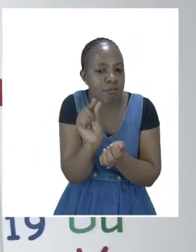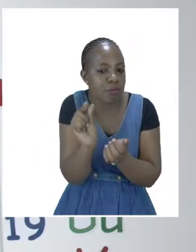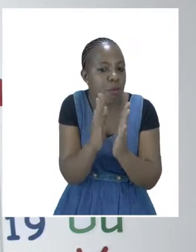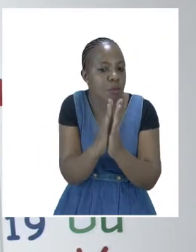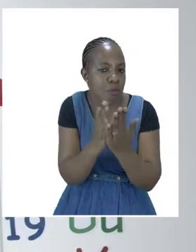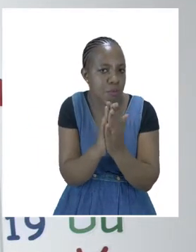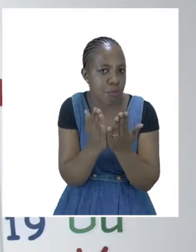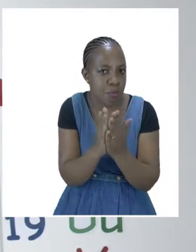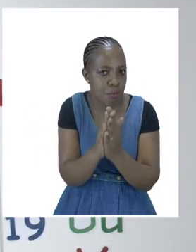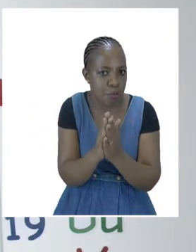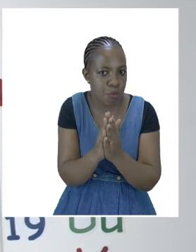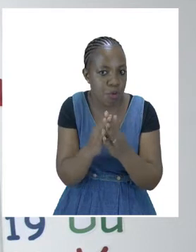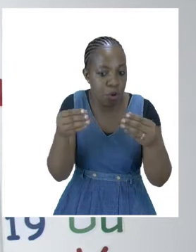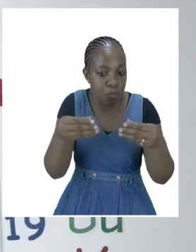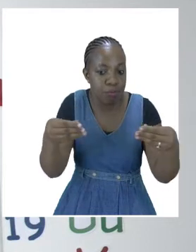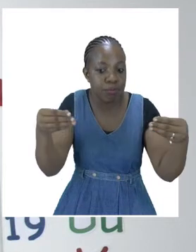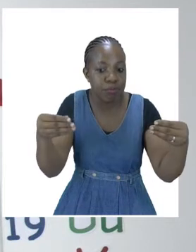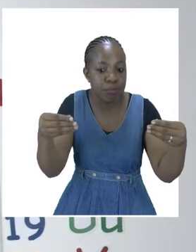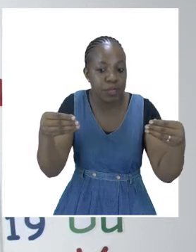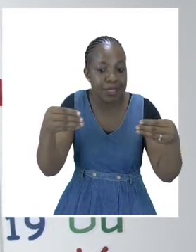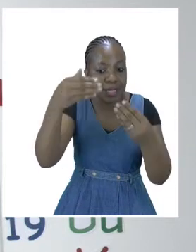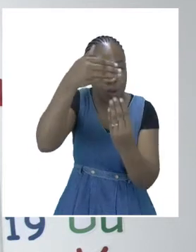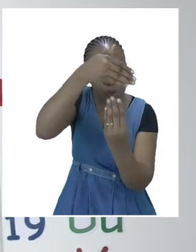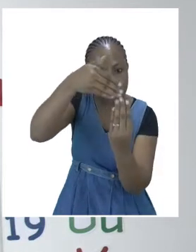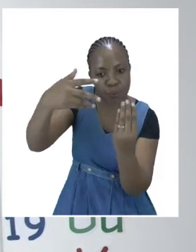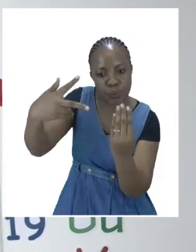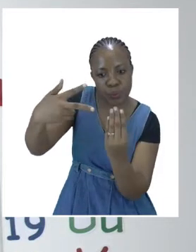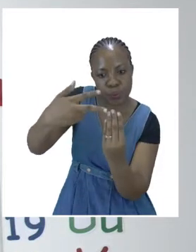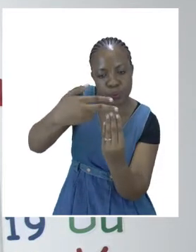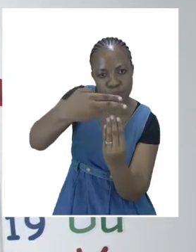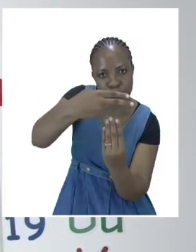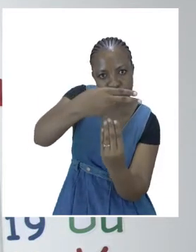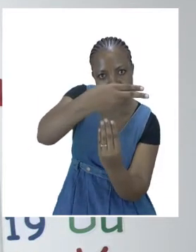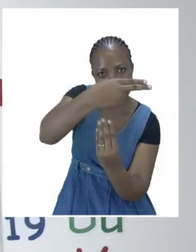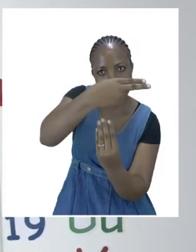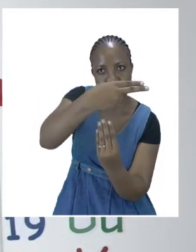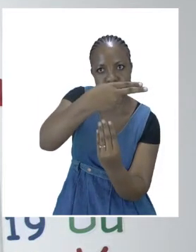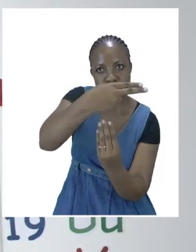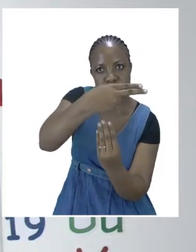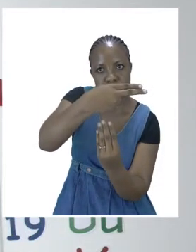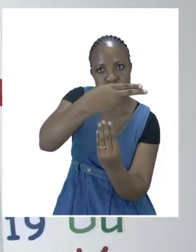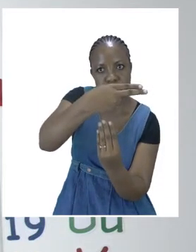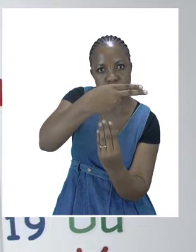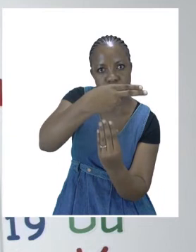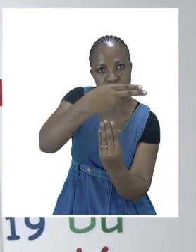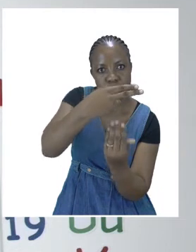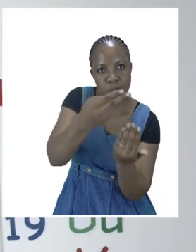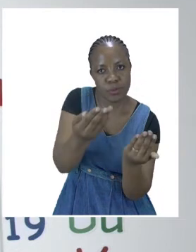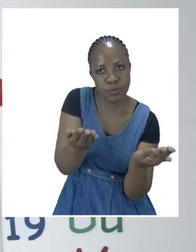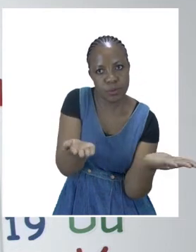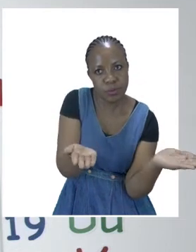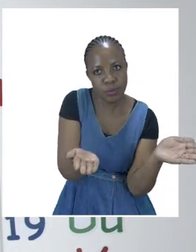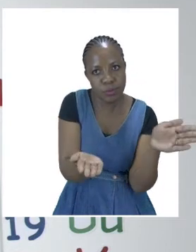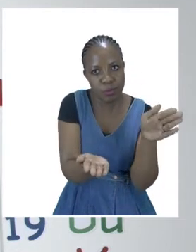booklet. Please cut the top of the lesson booklet with a pair of scissors and fold